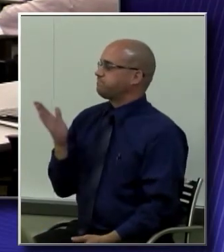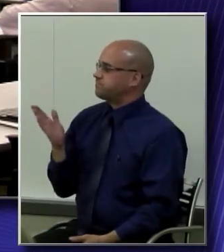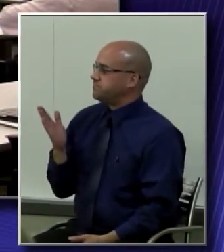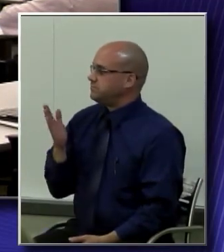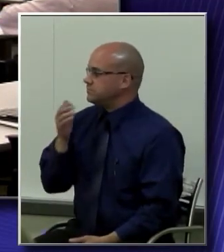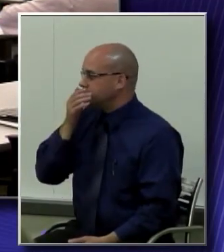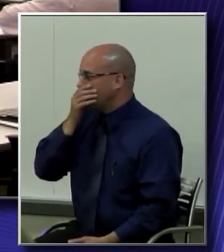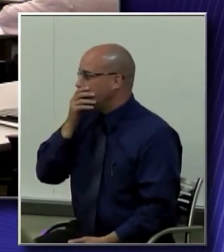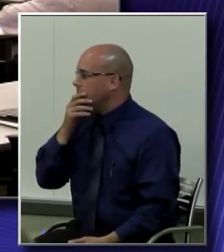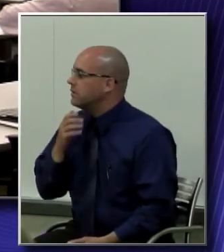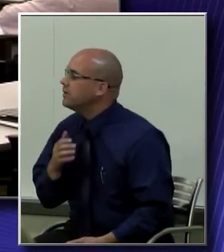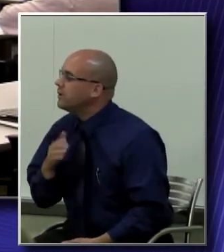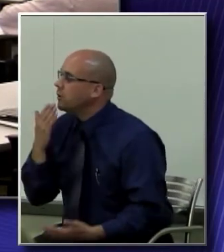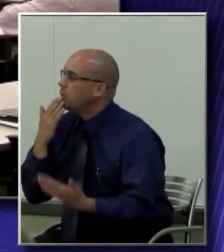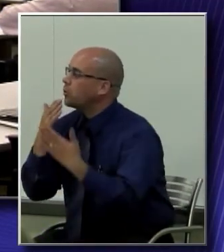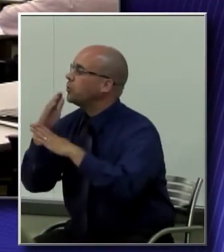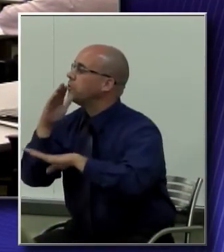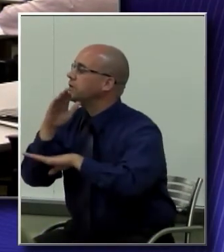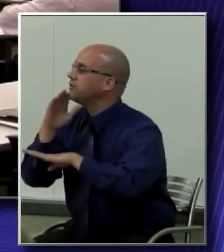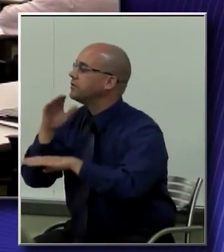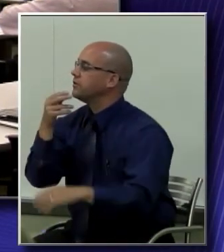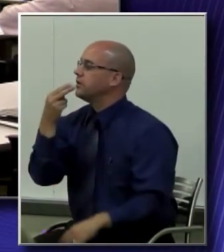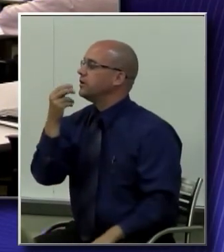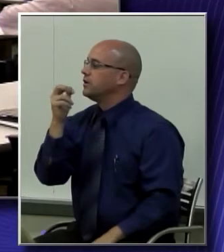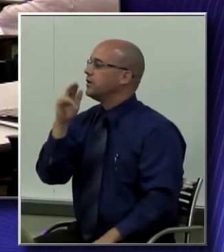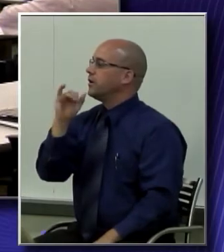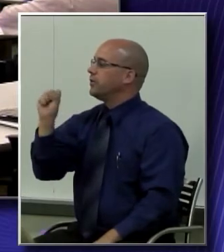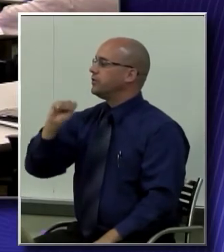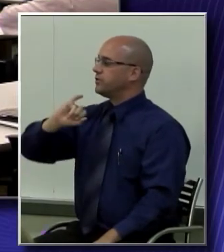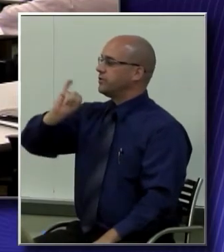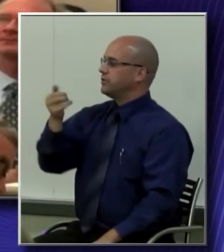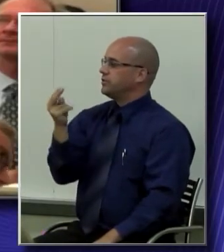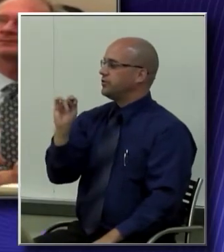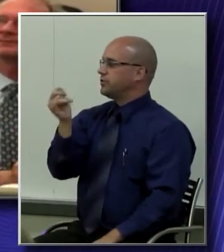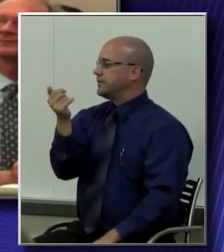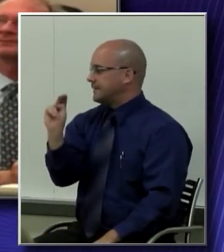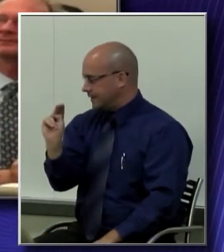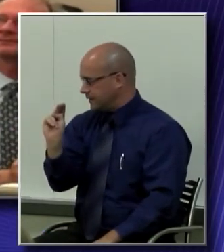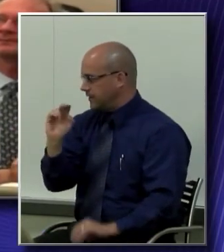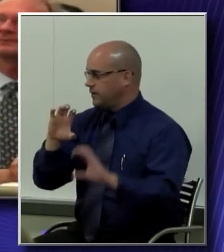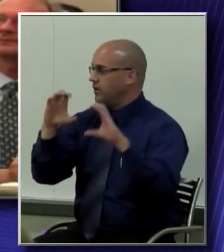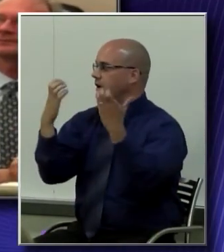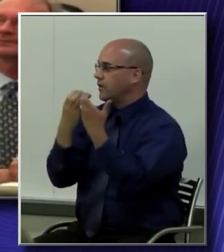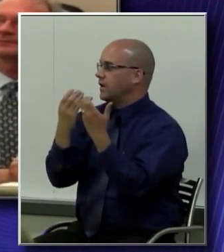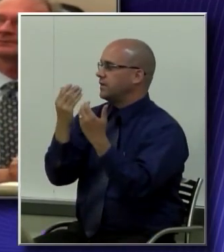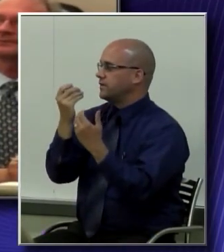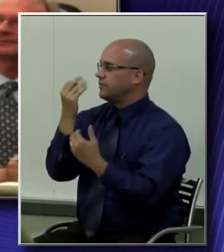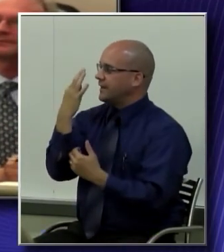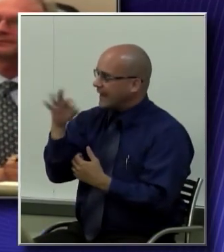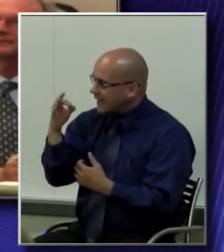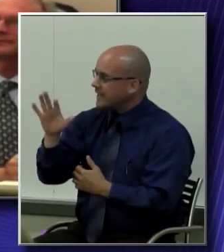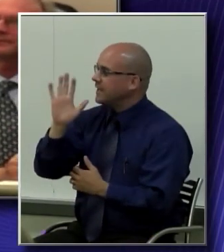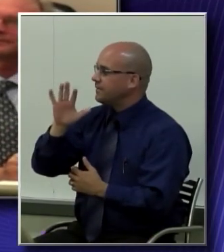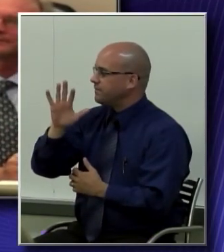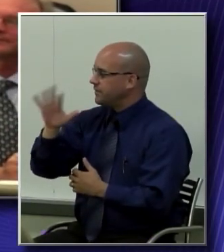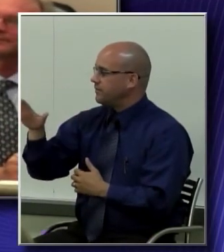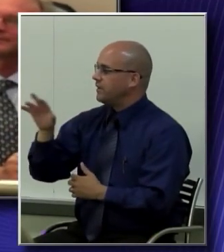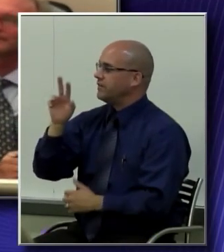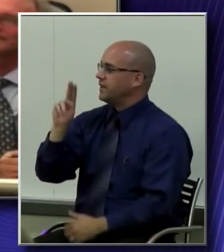Yes, sir. Good afternoon. Harris Johnson, class of 1955,